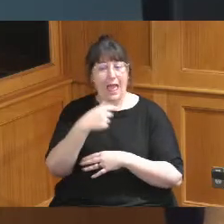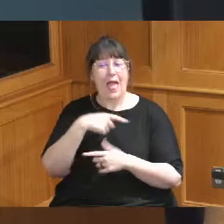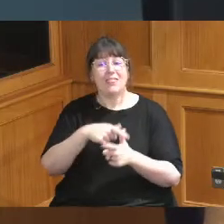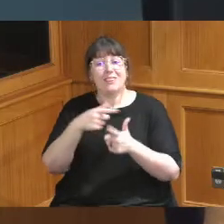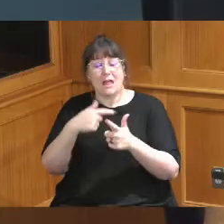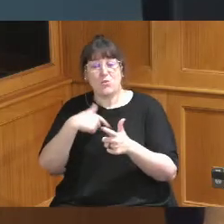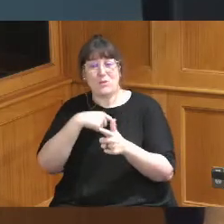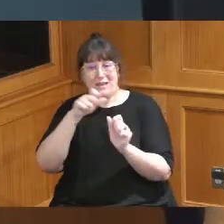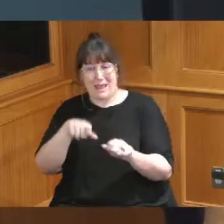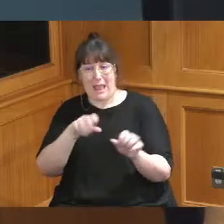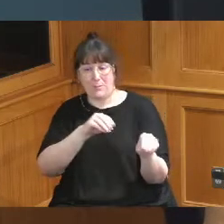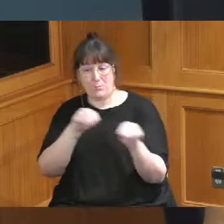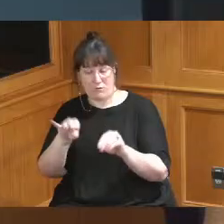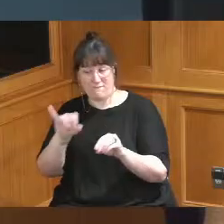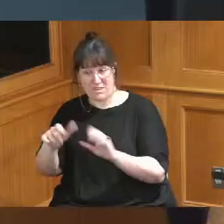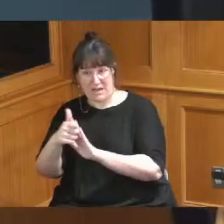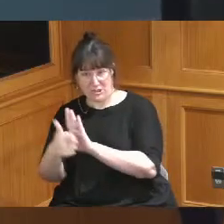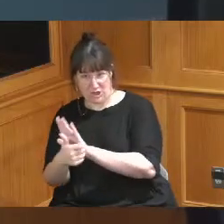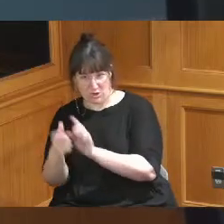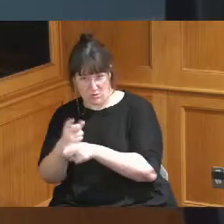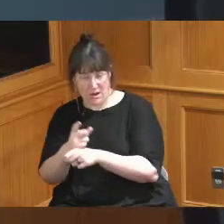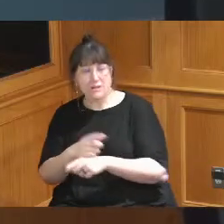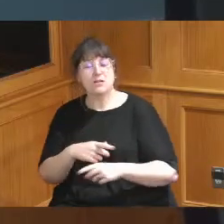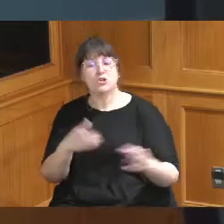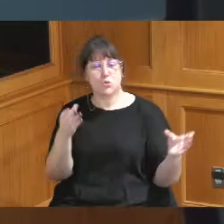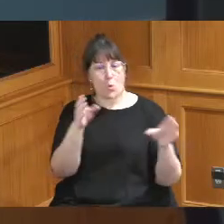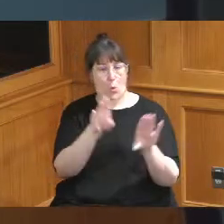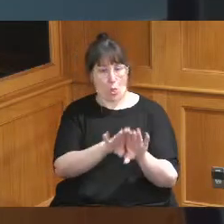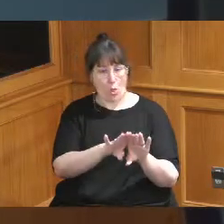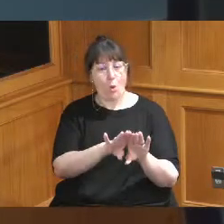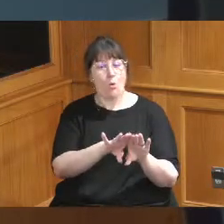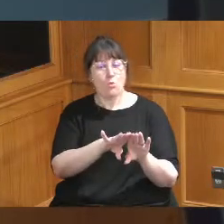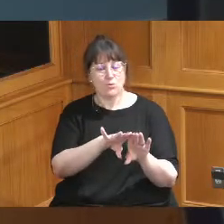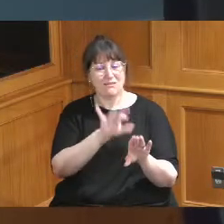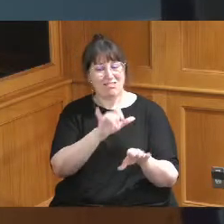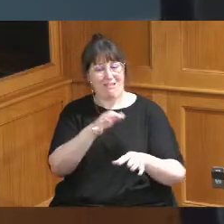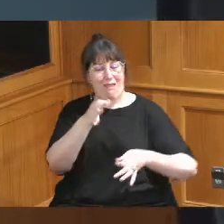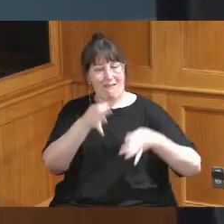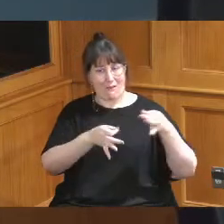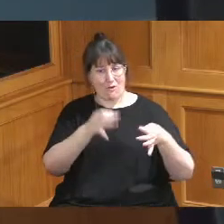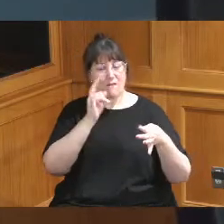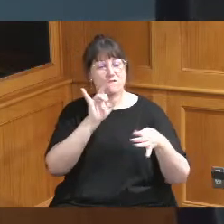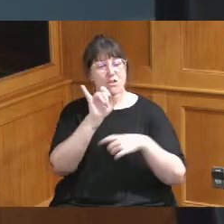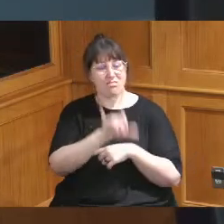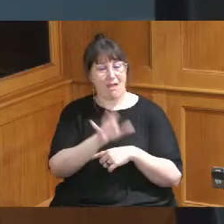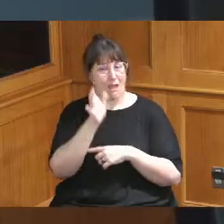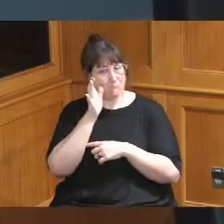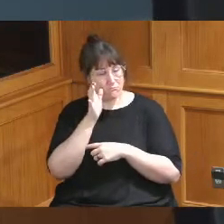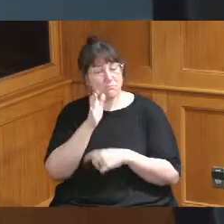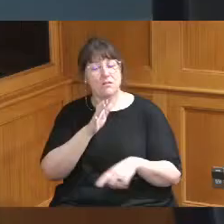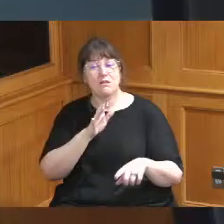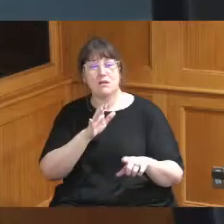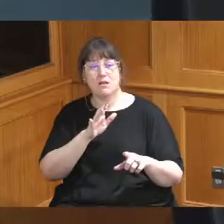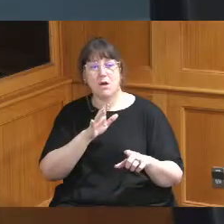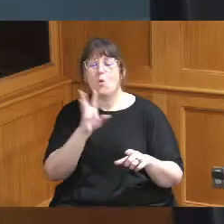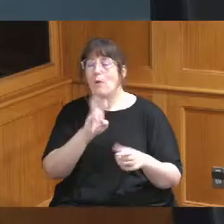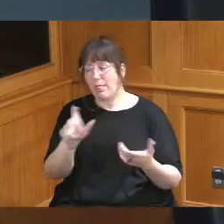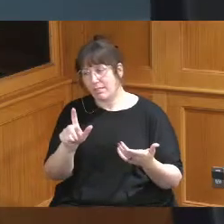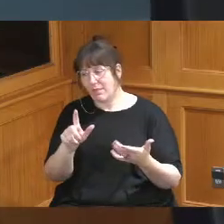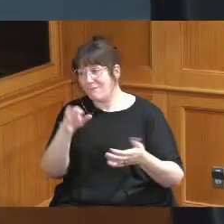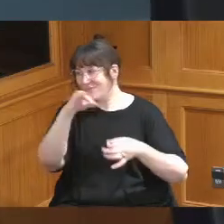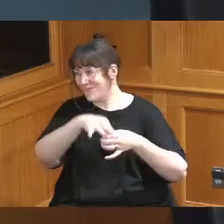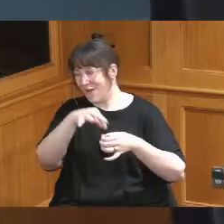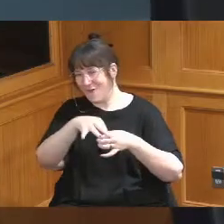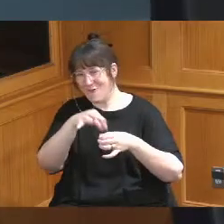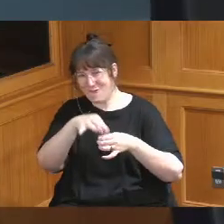that correct? All right, so let's close the hearing related to this issue. And I will then, let's take a vote